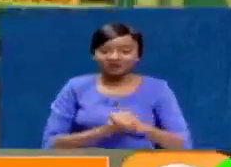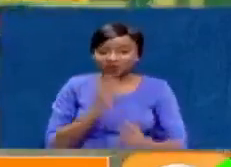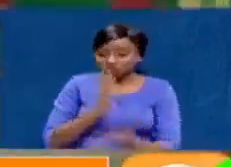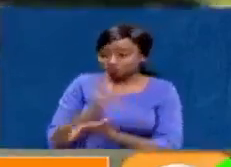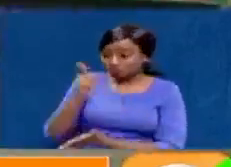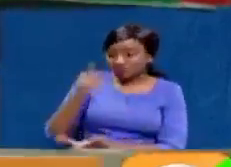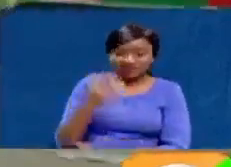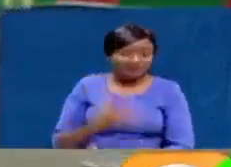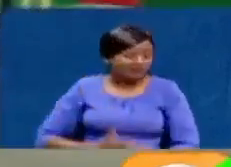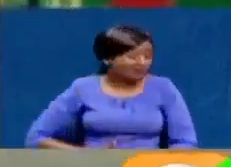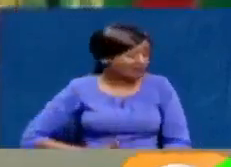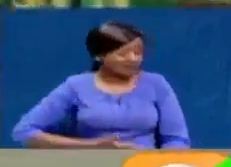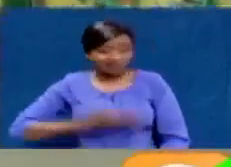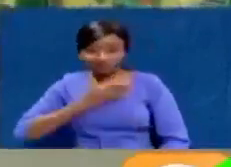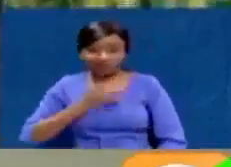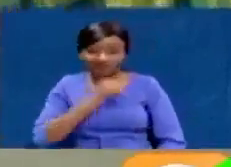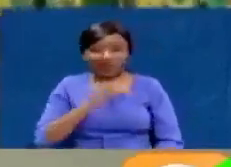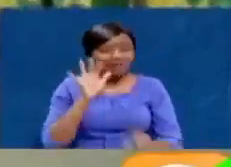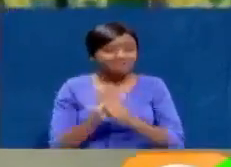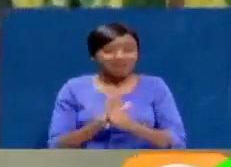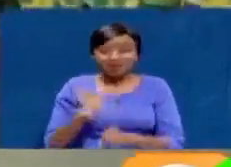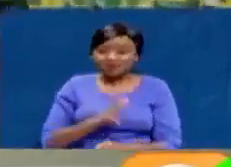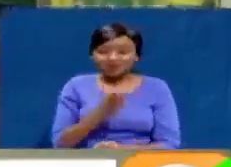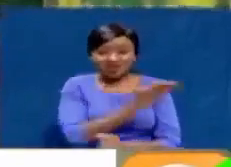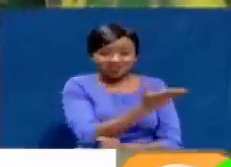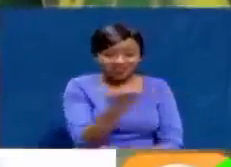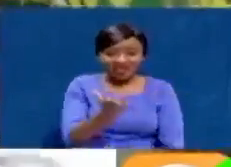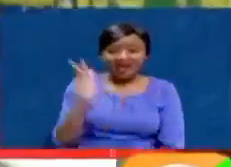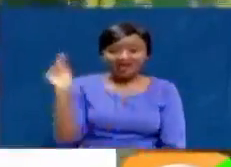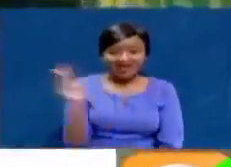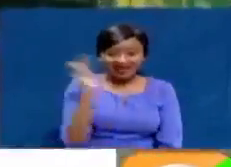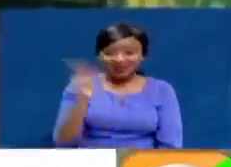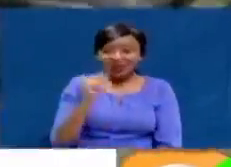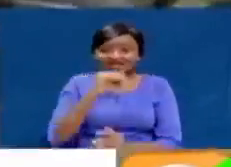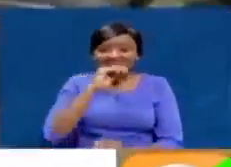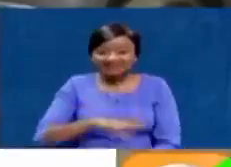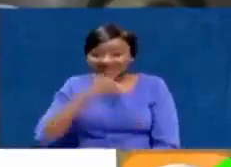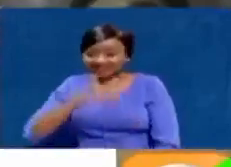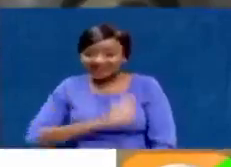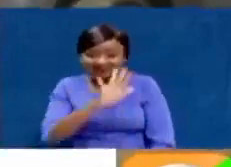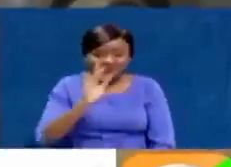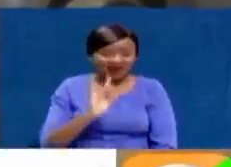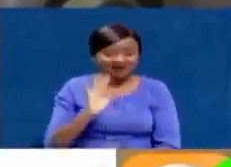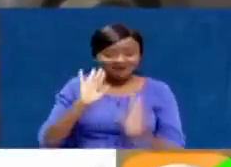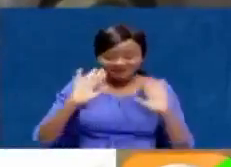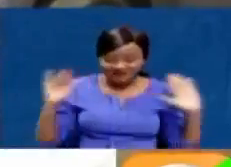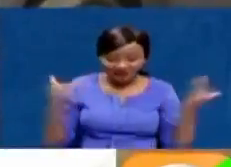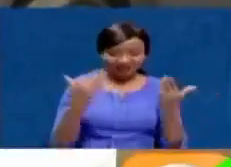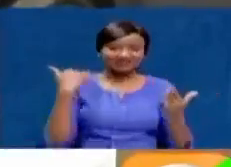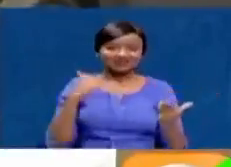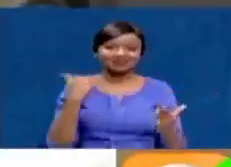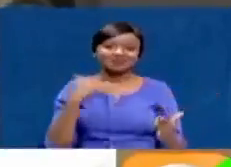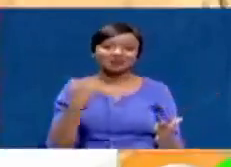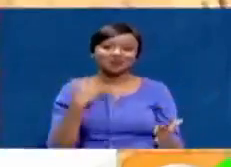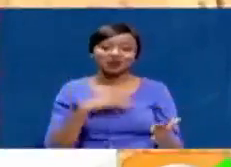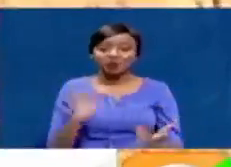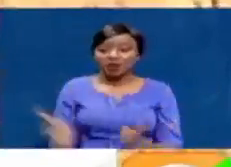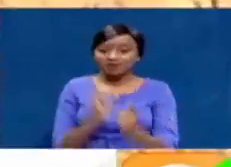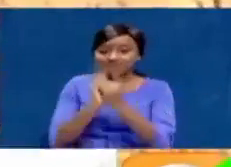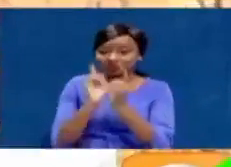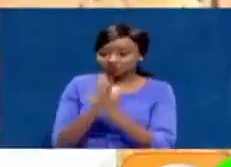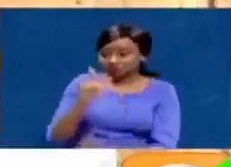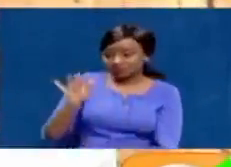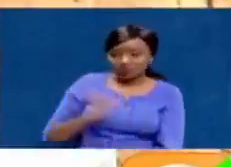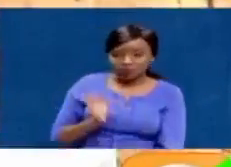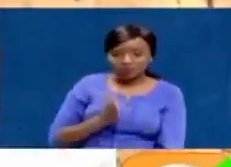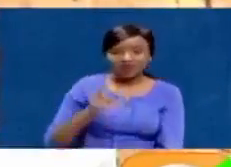growing concerns by mothers in Kayole whose sons have turned to crime. We caught up with her at the city mortuary